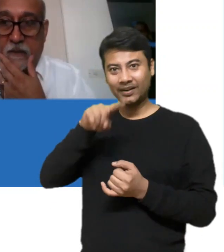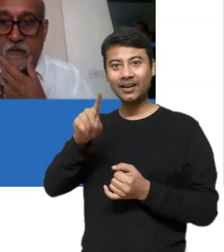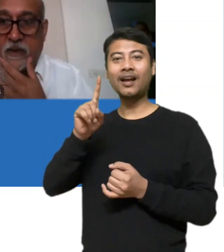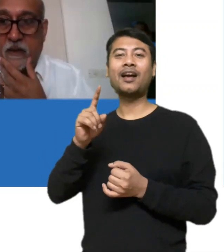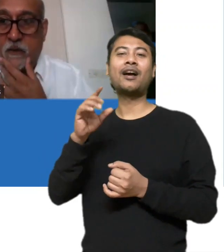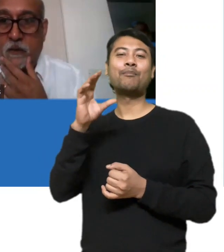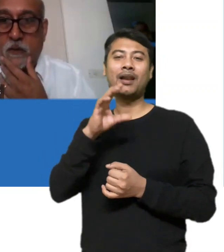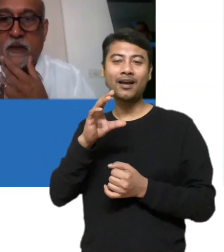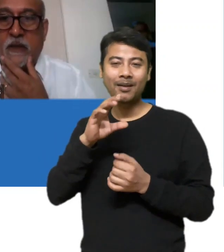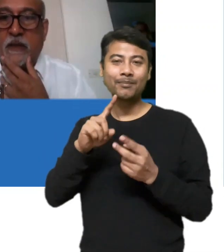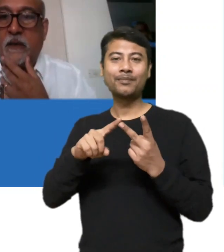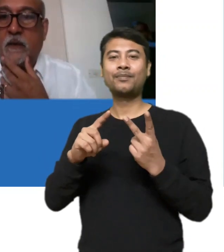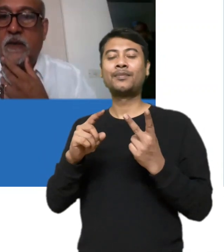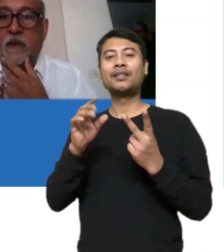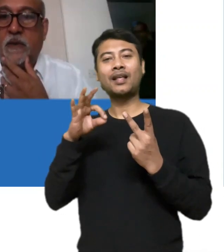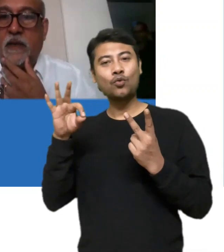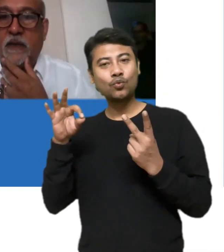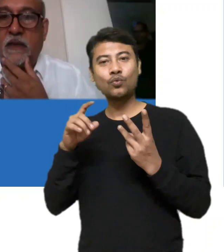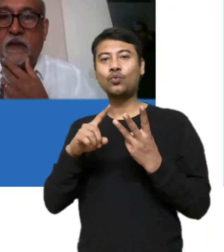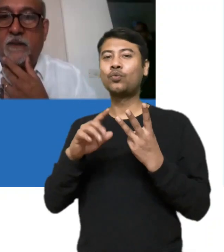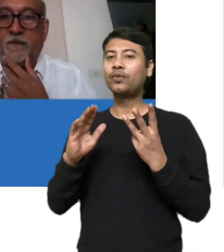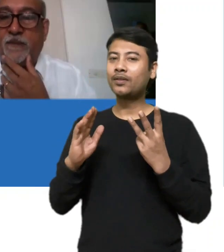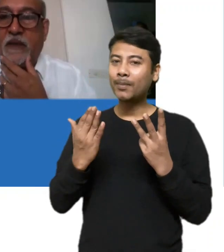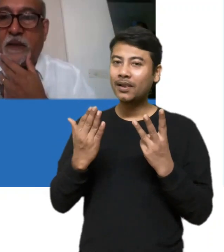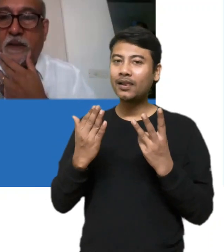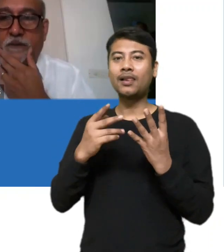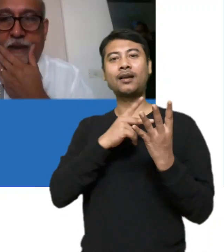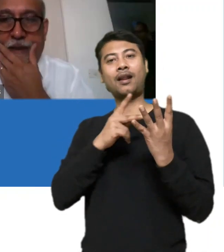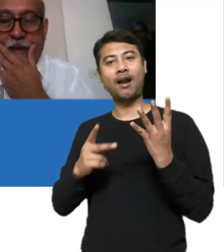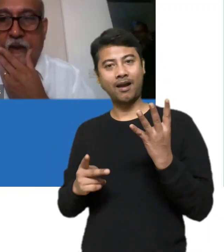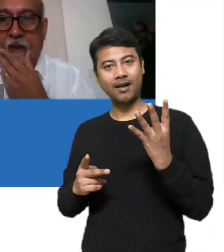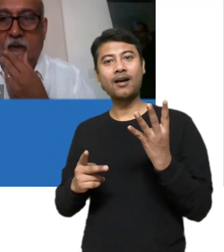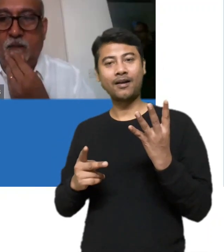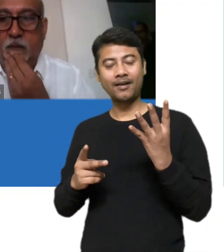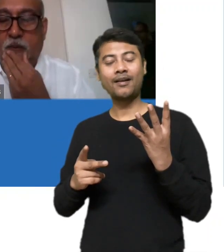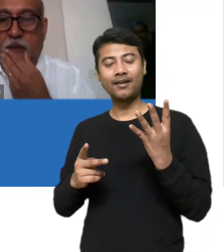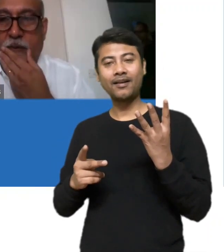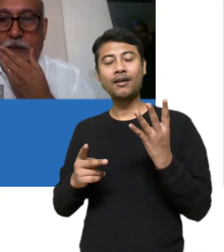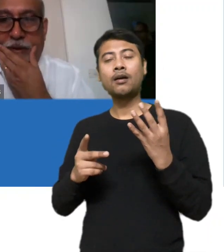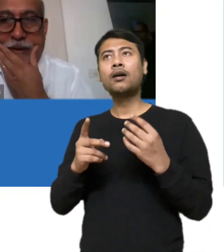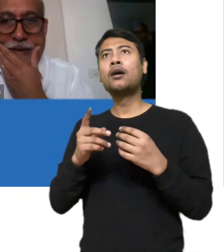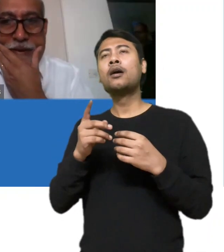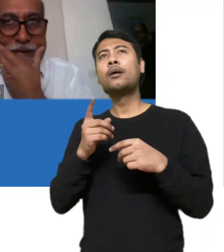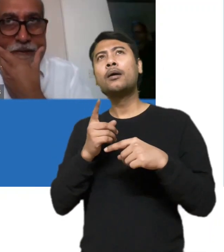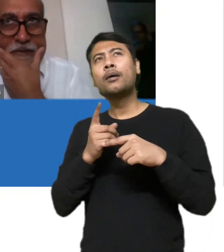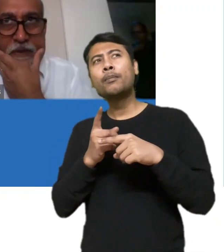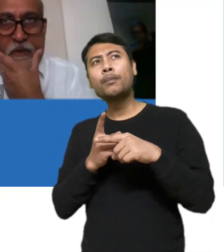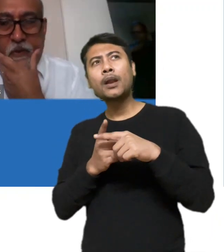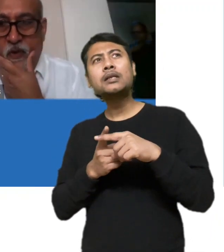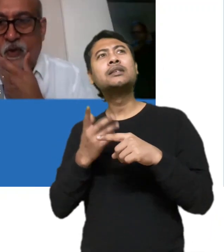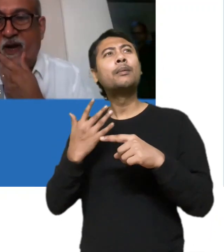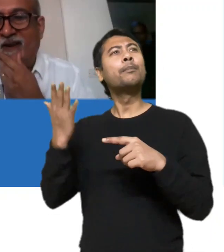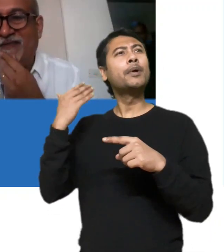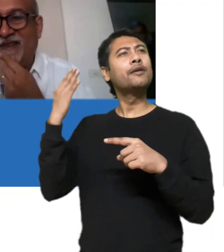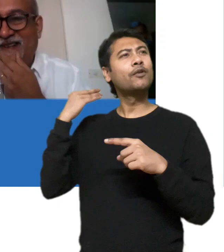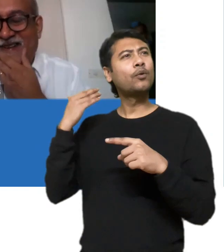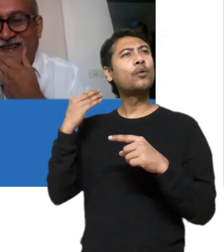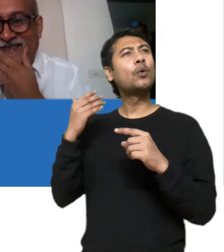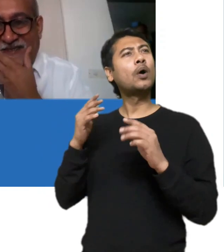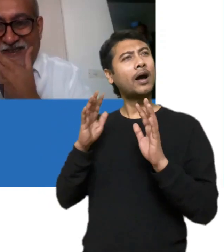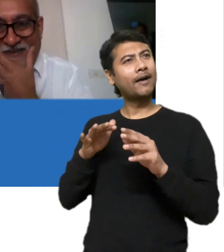there's Malayalam, Telugu, Tamil, Kannada. And we used to